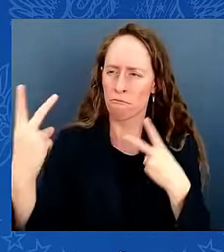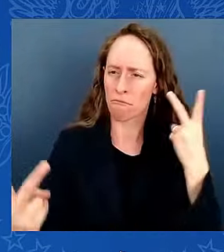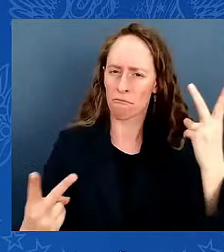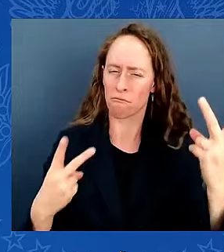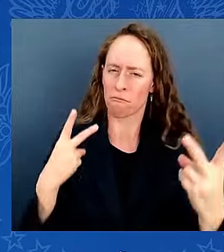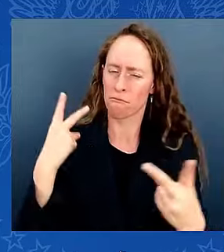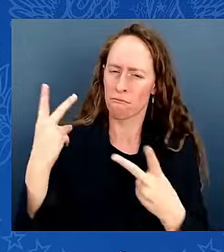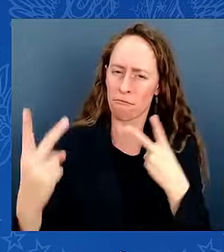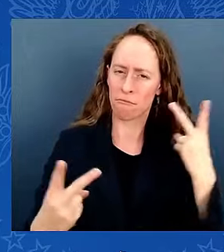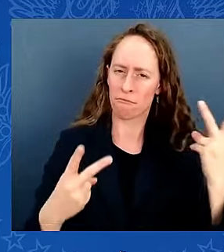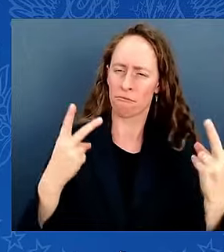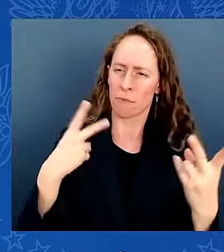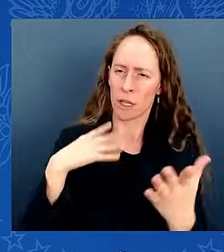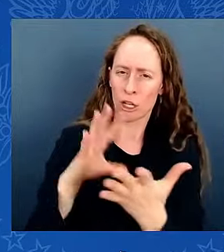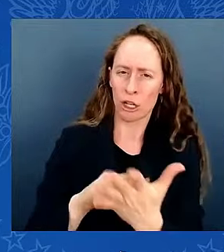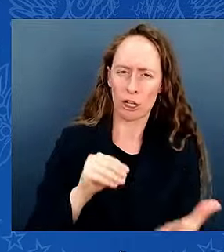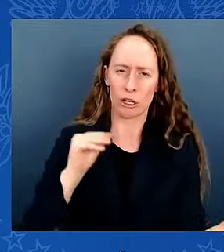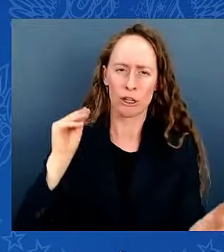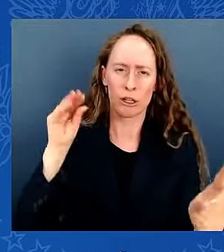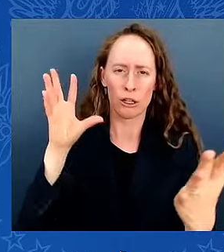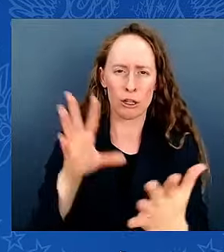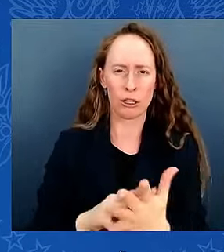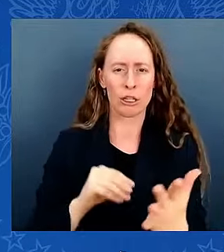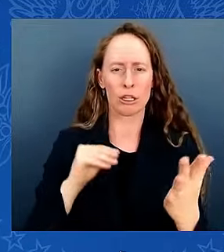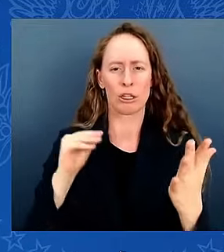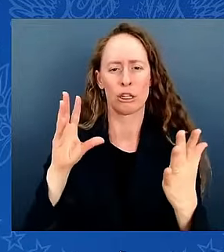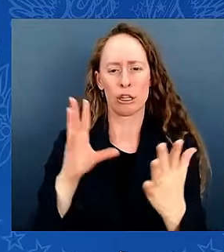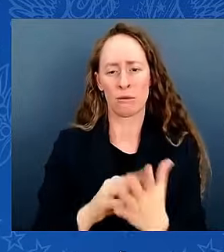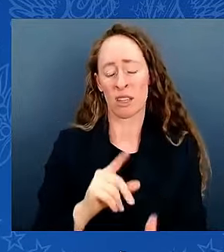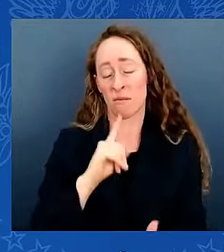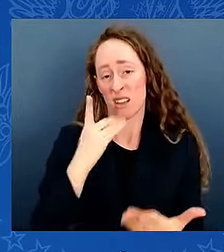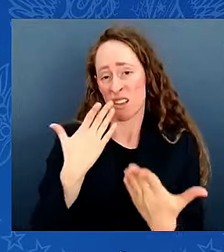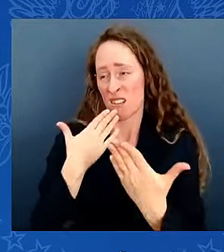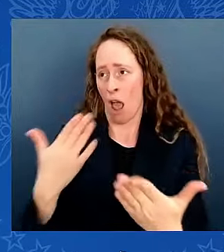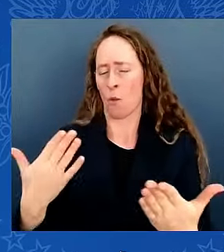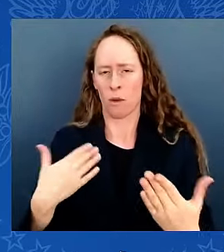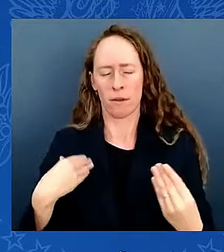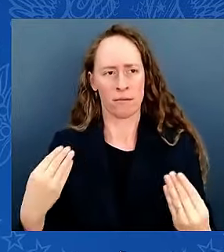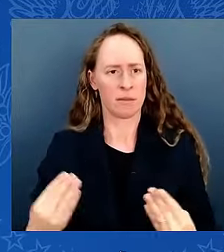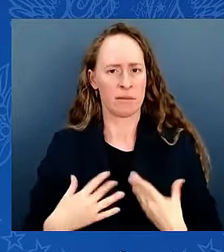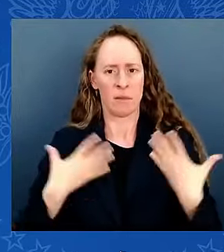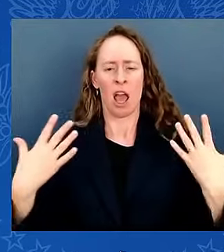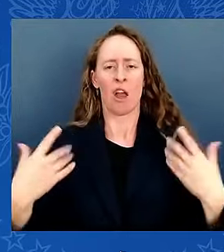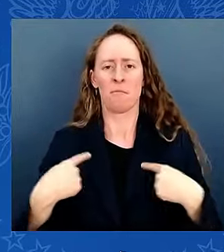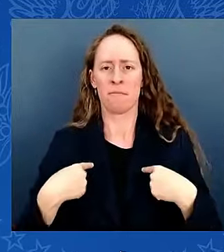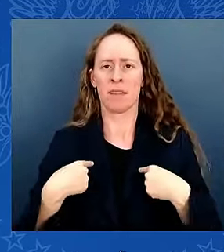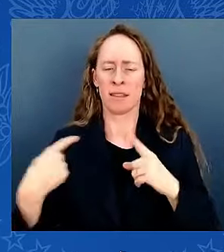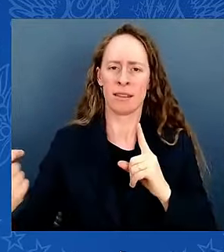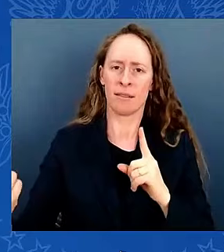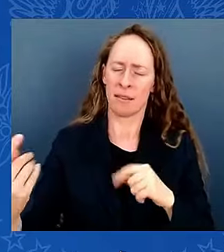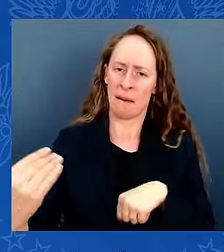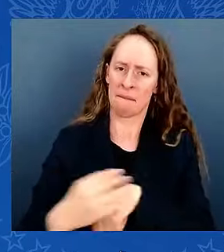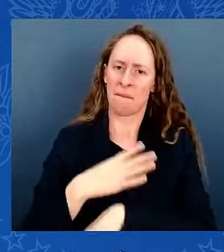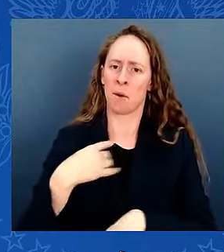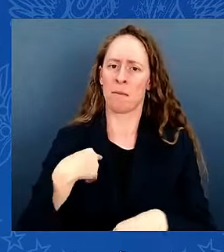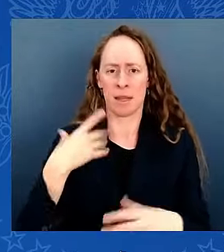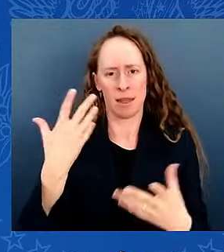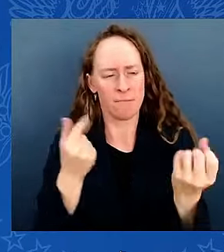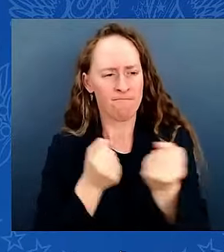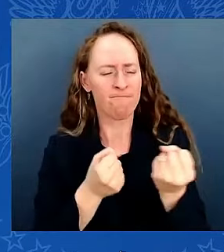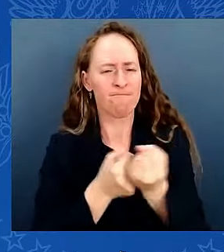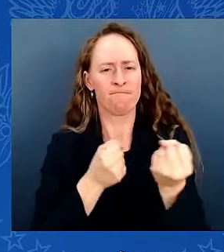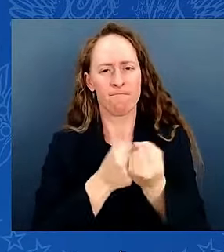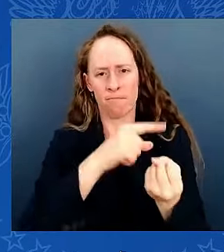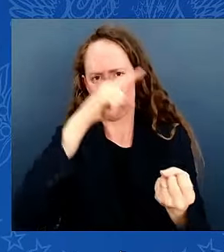always had yours. So thank you for all you've taught me. Thank you for all the love you've extended to